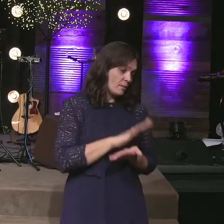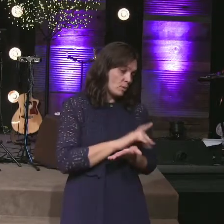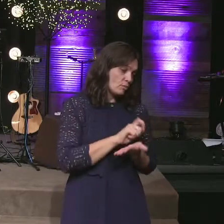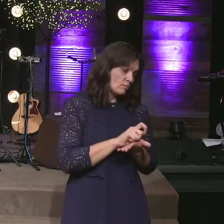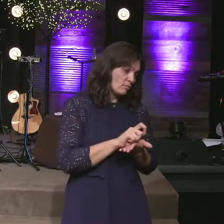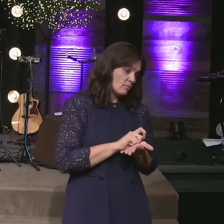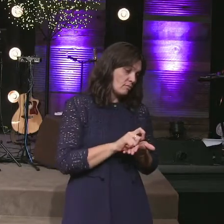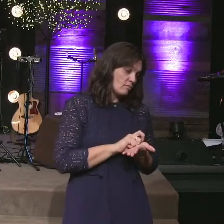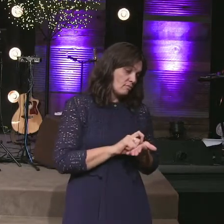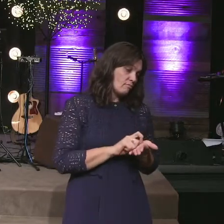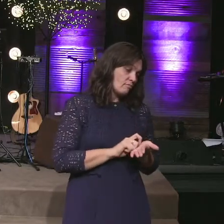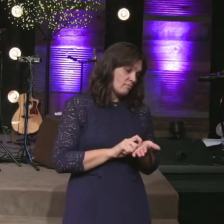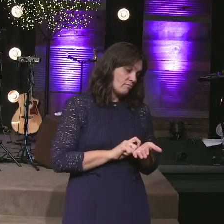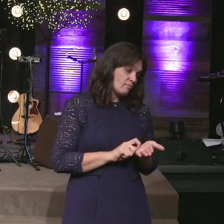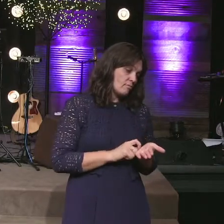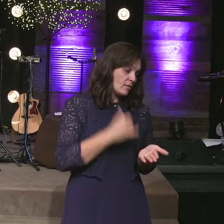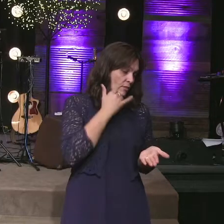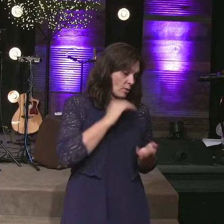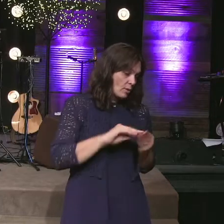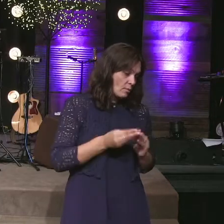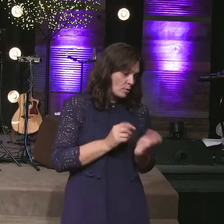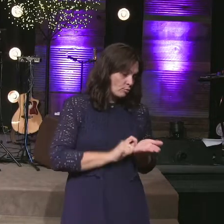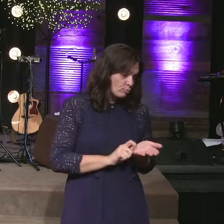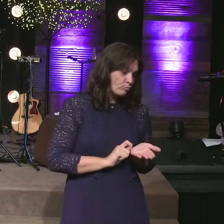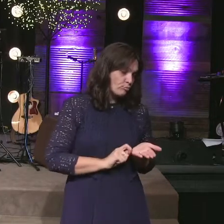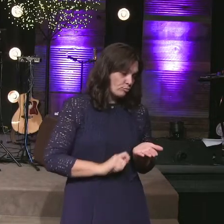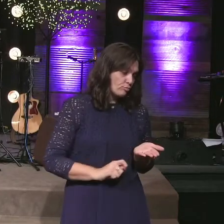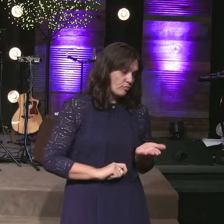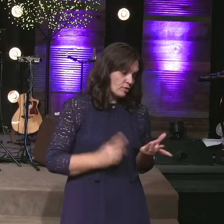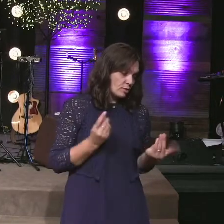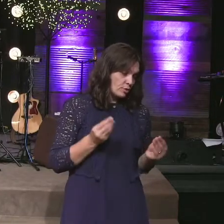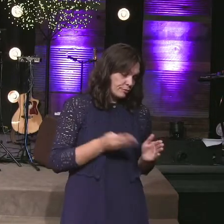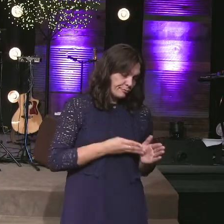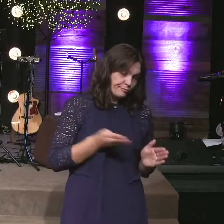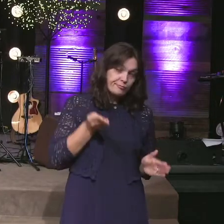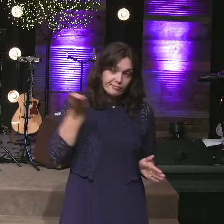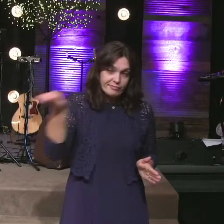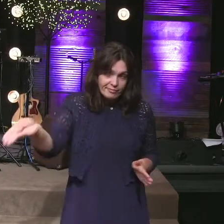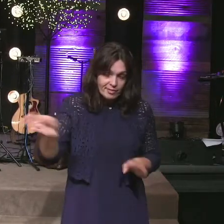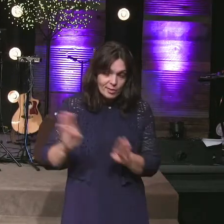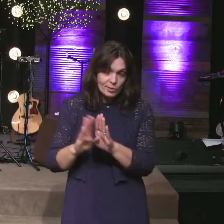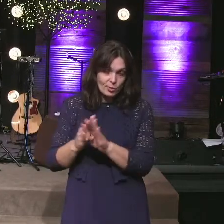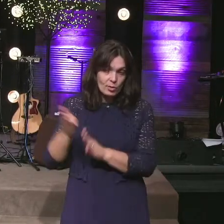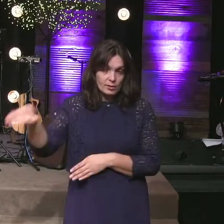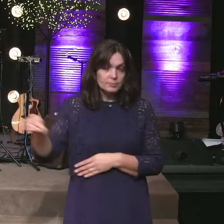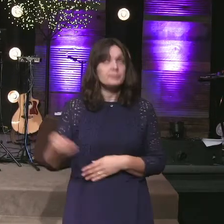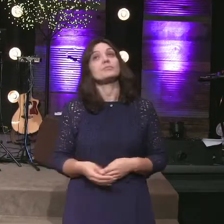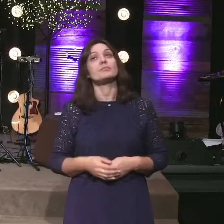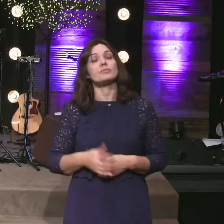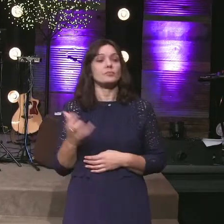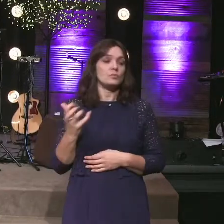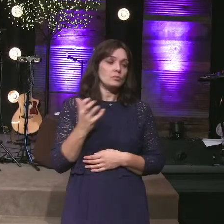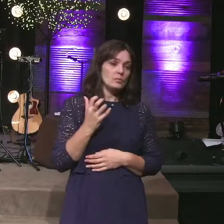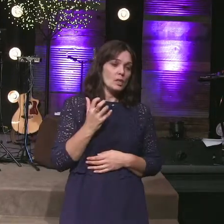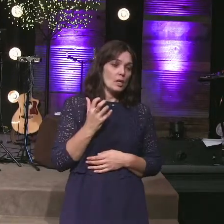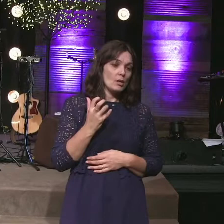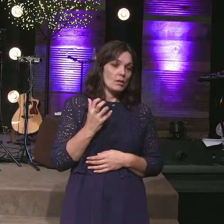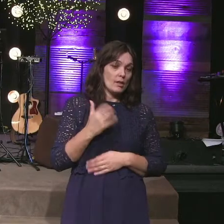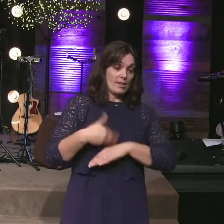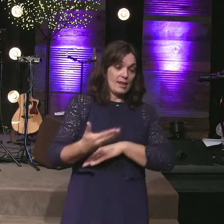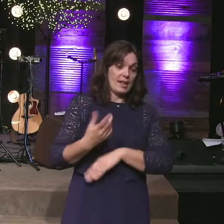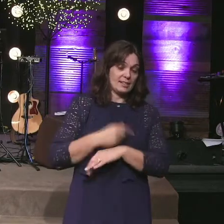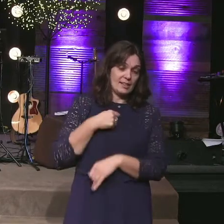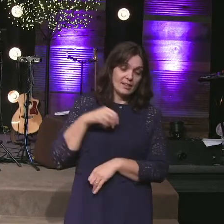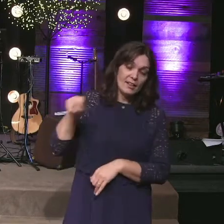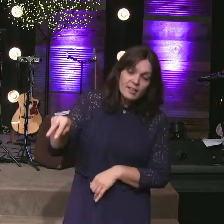big long note, gave her my phone number, stuck it in the door, and then I went back a day later. The note was gone, so I